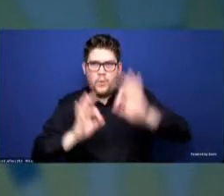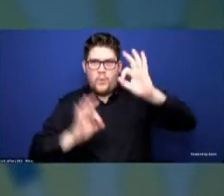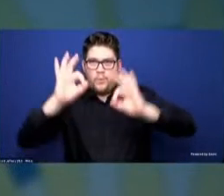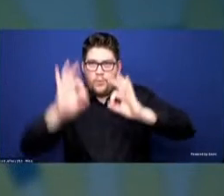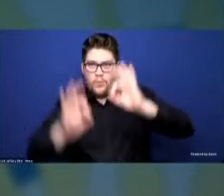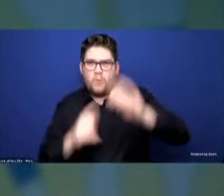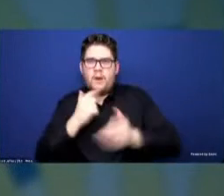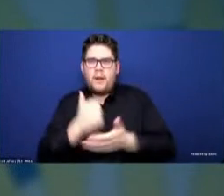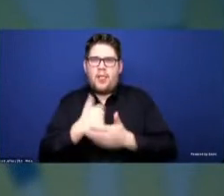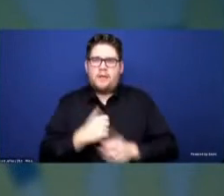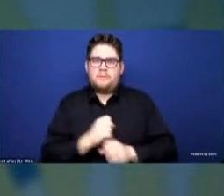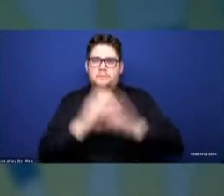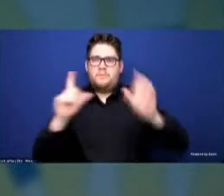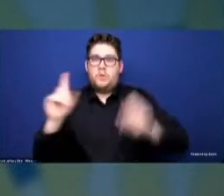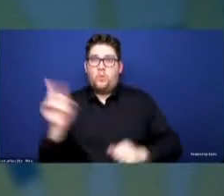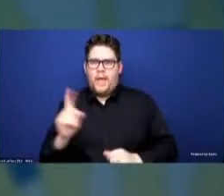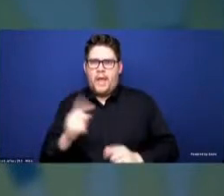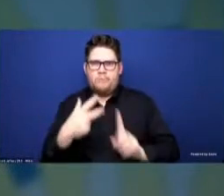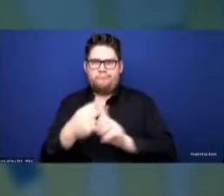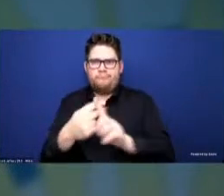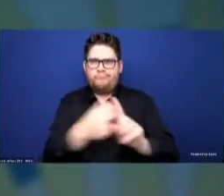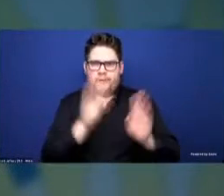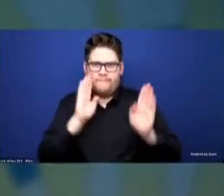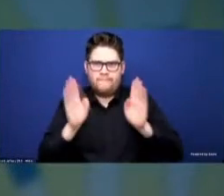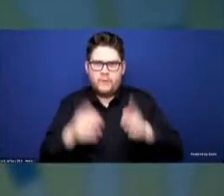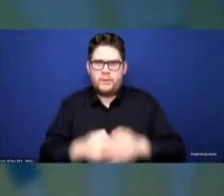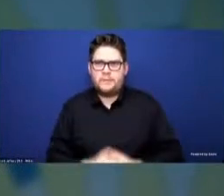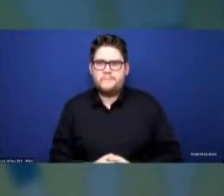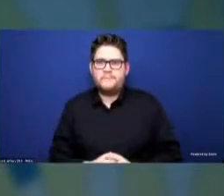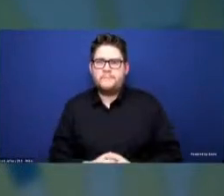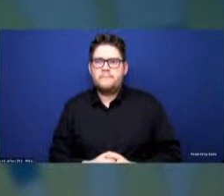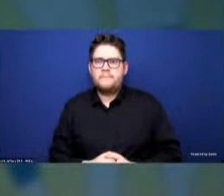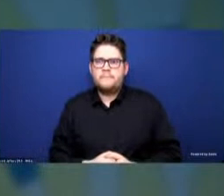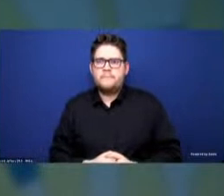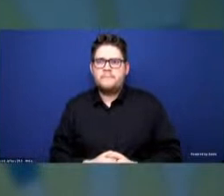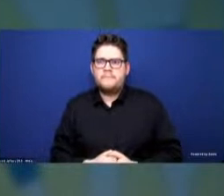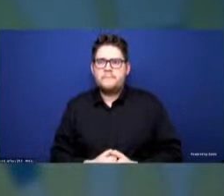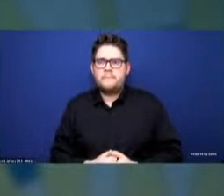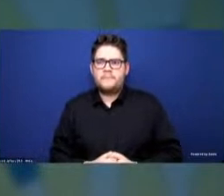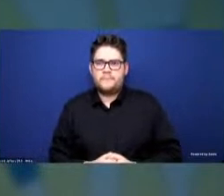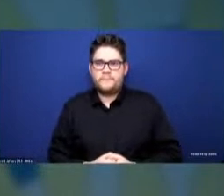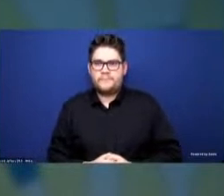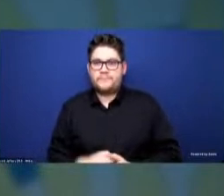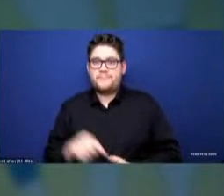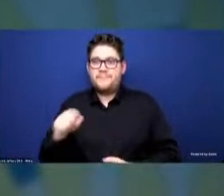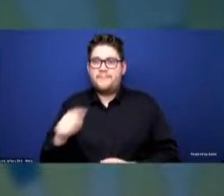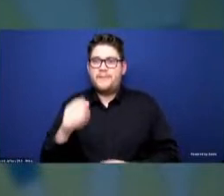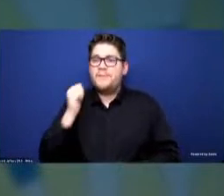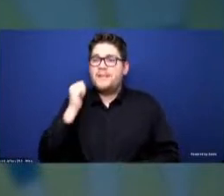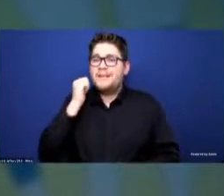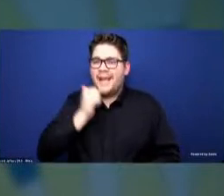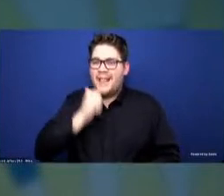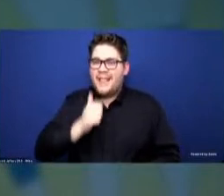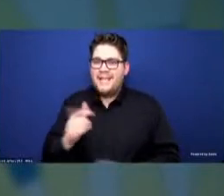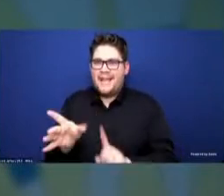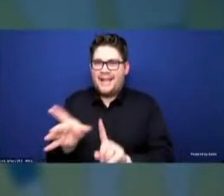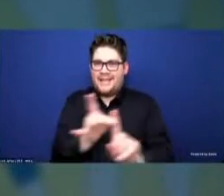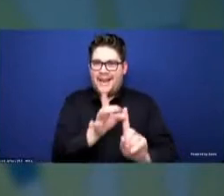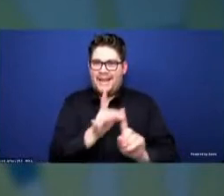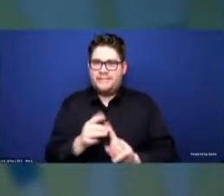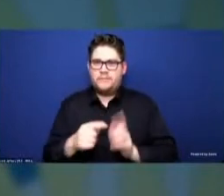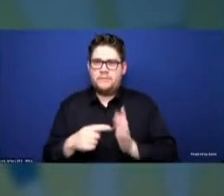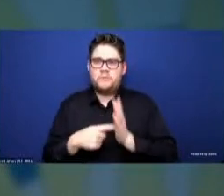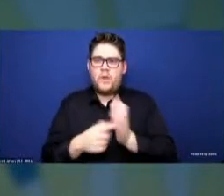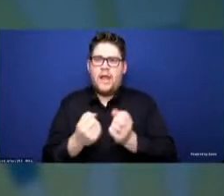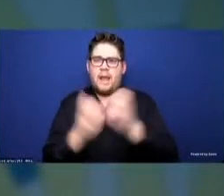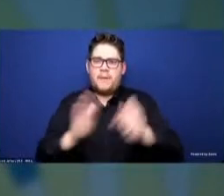Going back to some of our epidemiologic data, this is the daily cases, hospitalizations, and deaths by date of report.